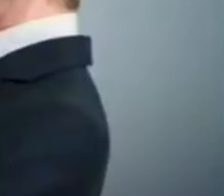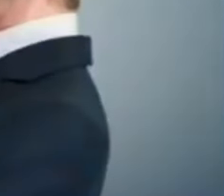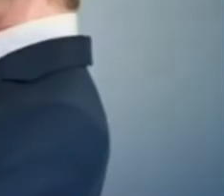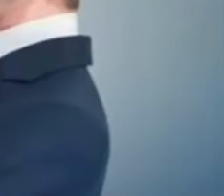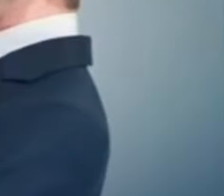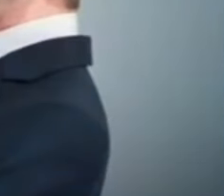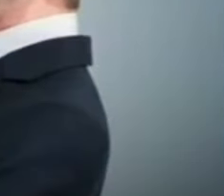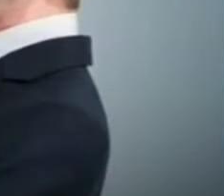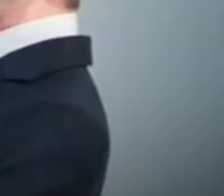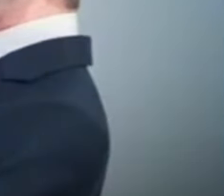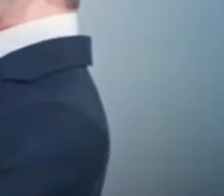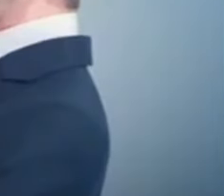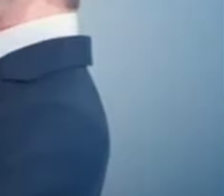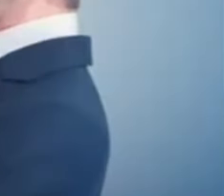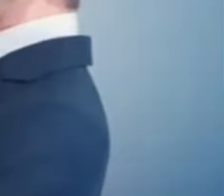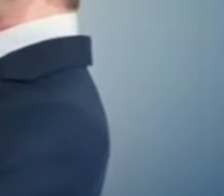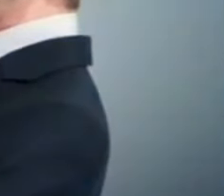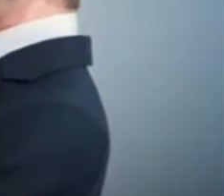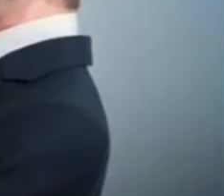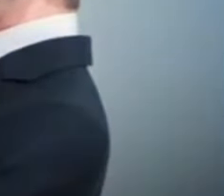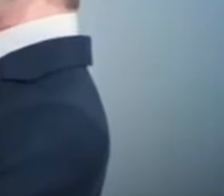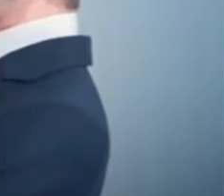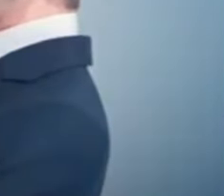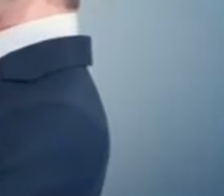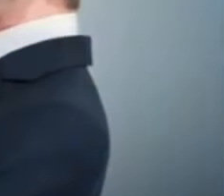soul, but it depends on the brightness of the light.